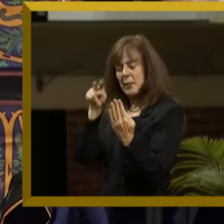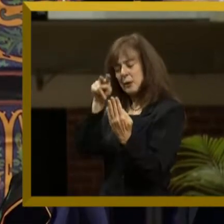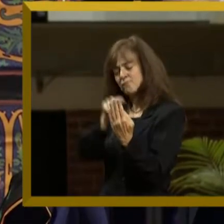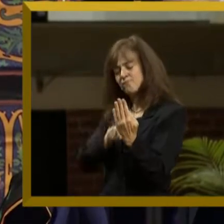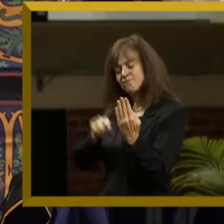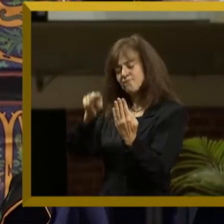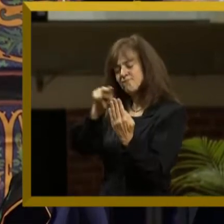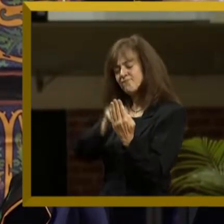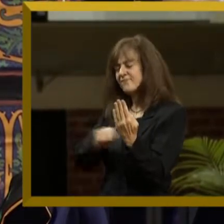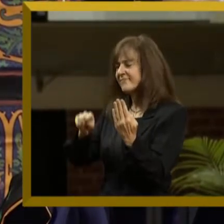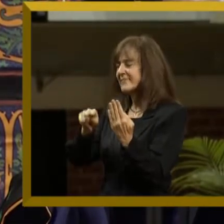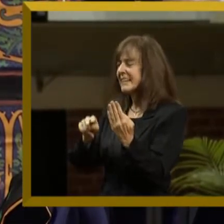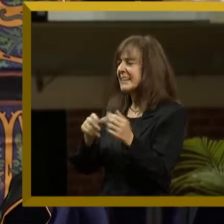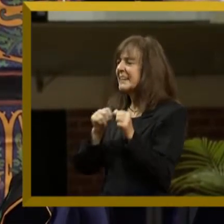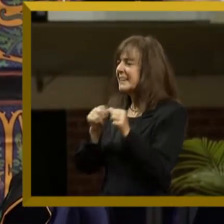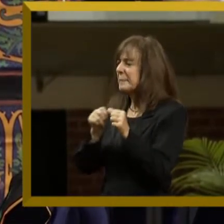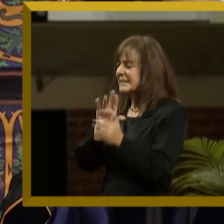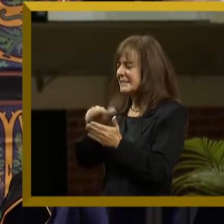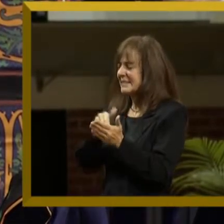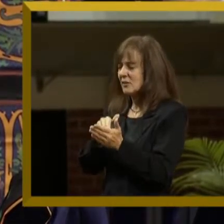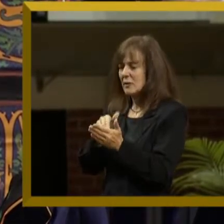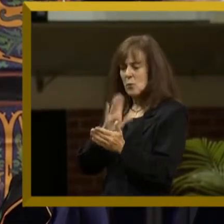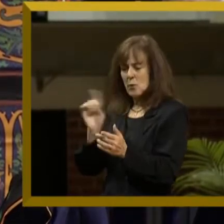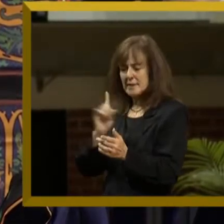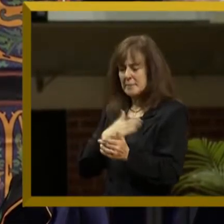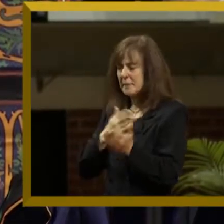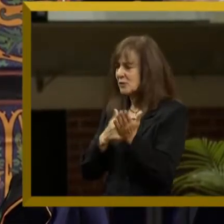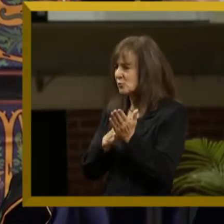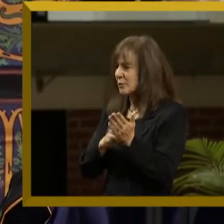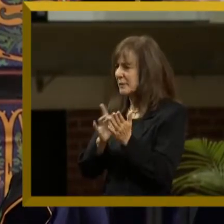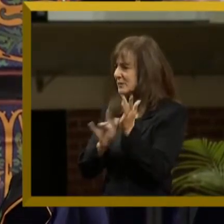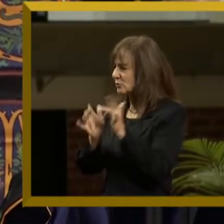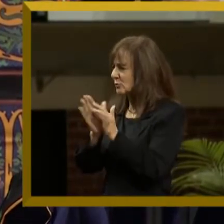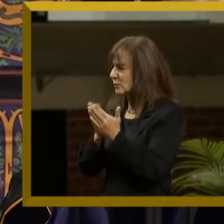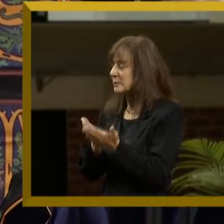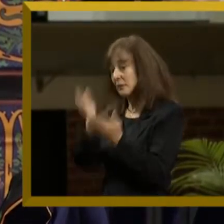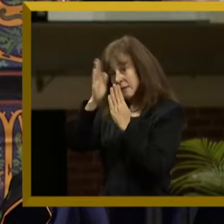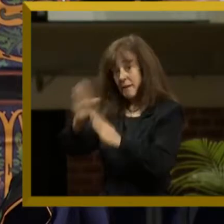roadmap. It kept me centered on the truth in Scripture that God has a